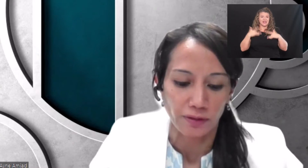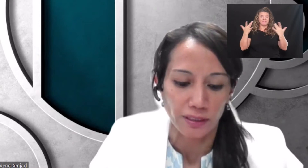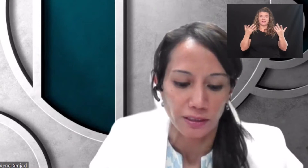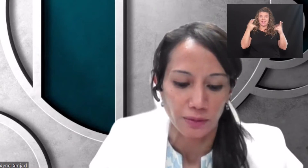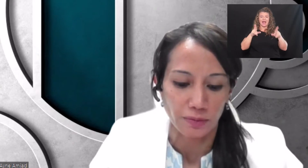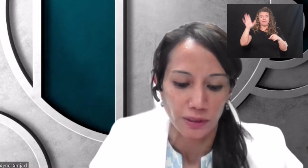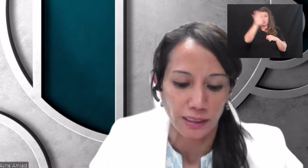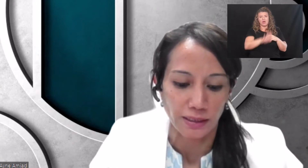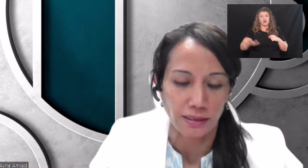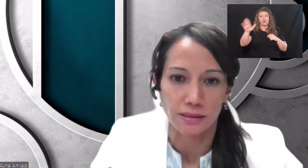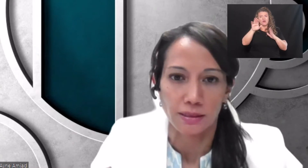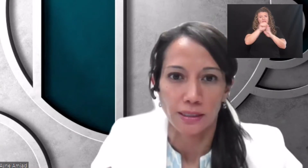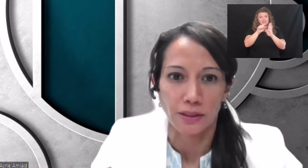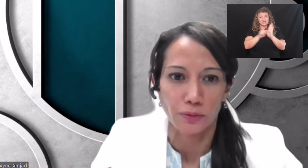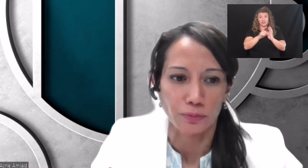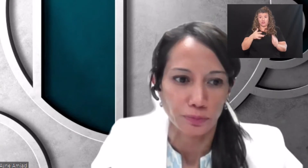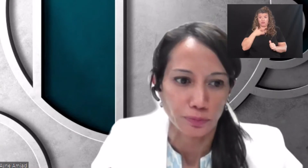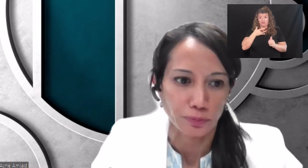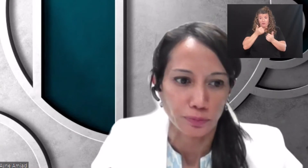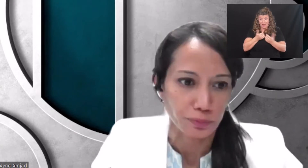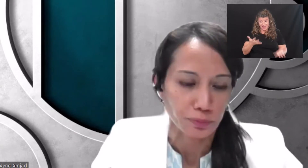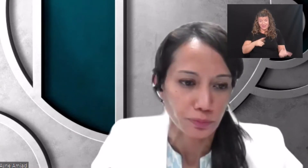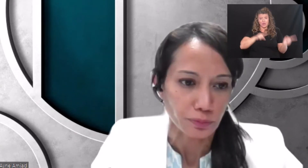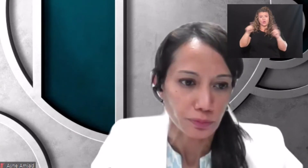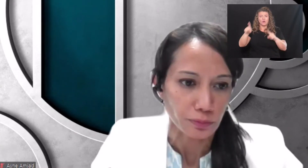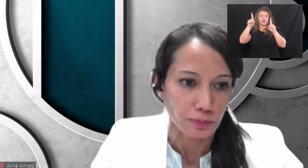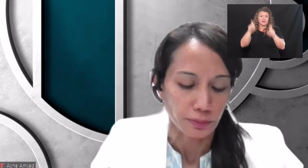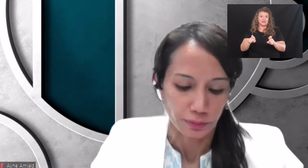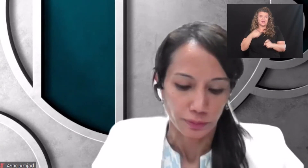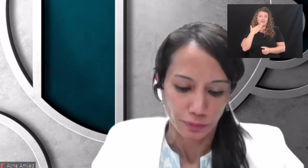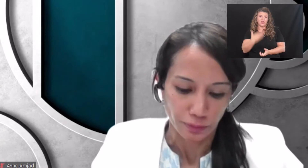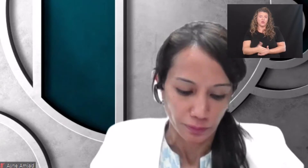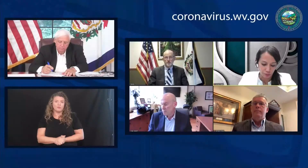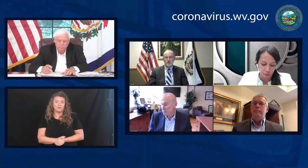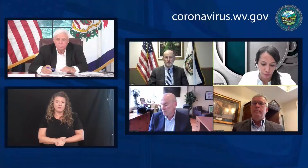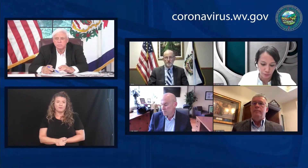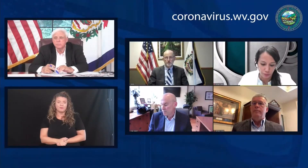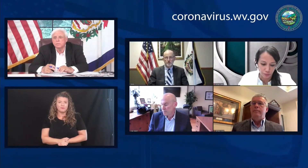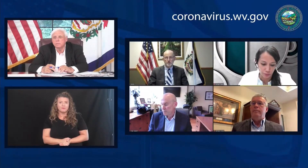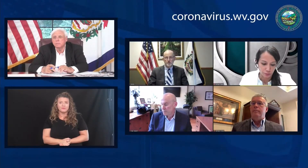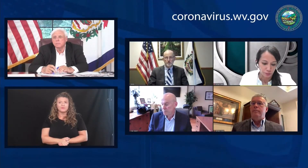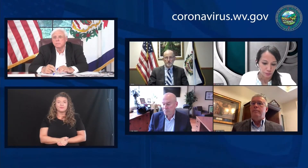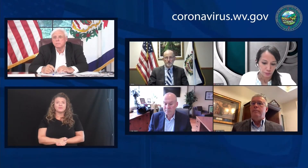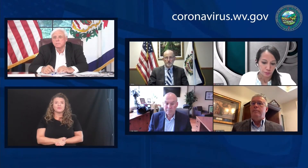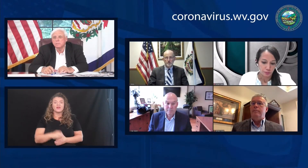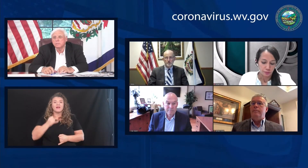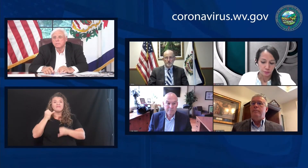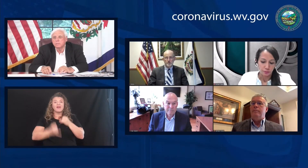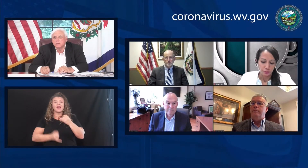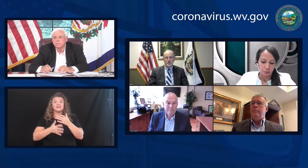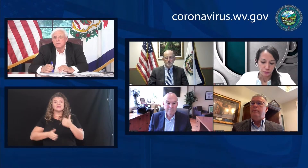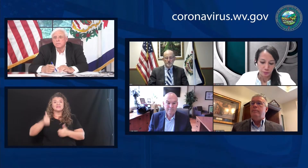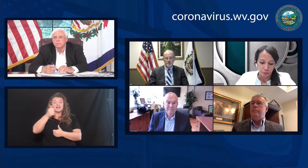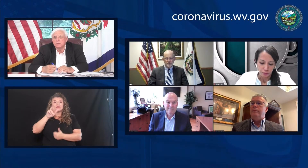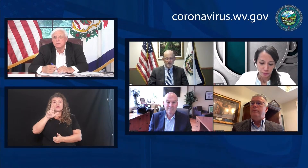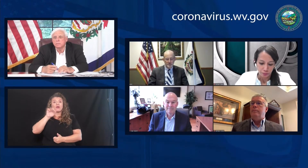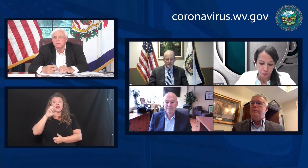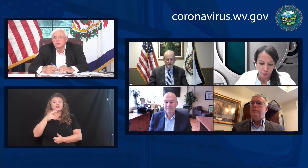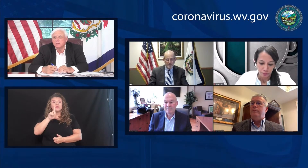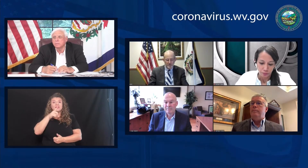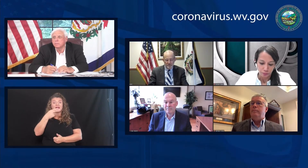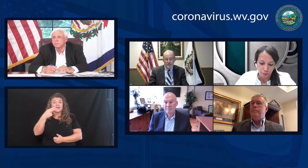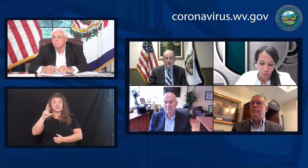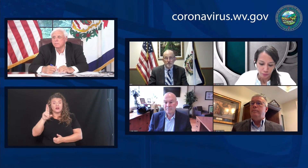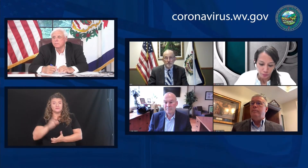state, and if you have any symptoms, to get tested. Thank you. Thank you, Dr. Amjad. And finally, to Secretary Bill Crouch with the DHHR.